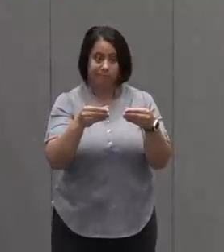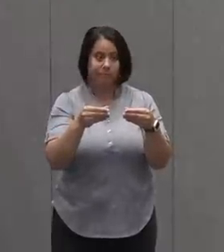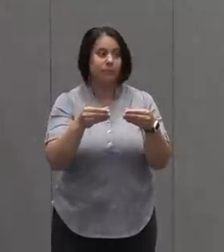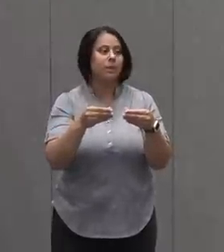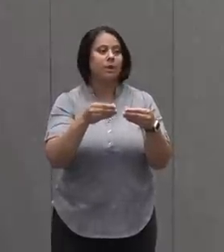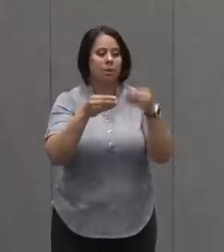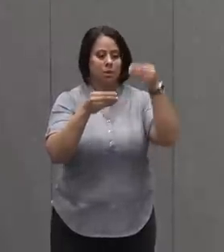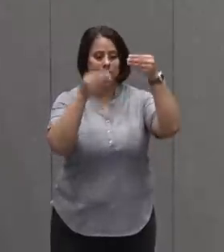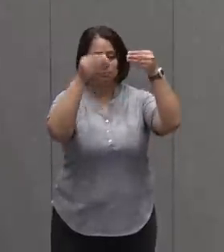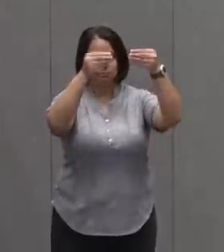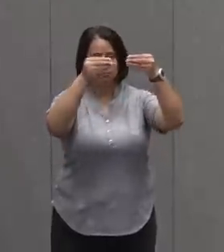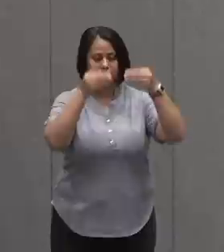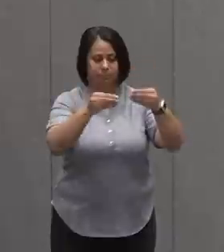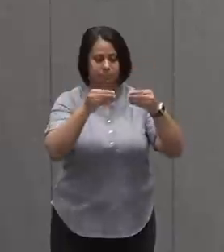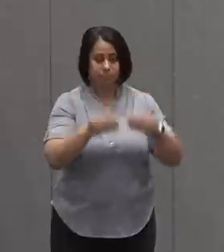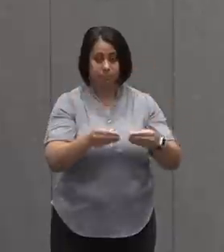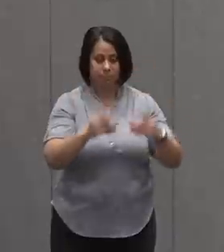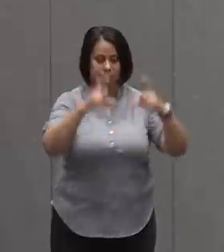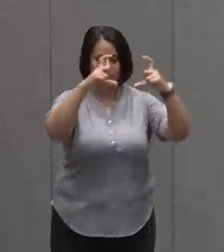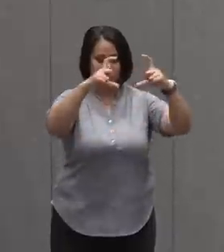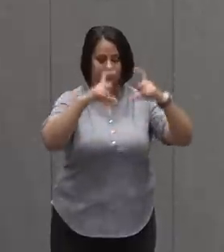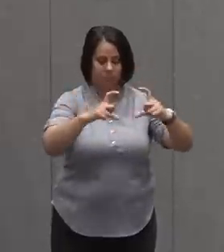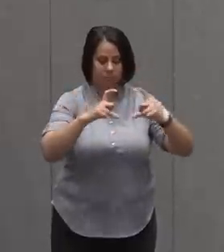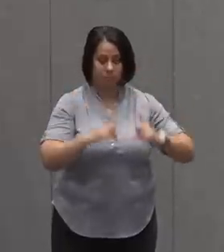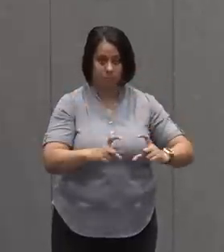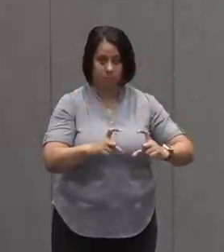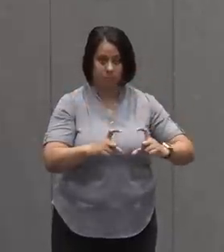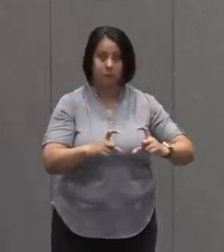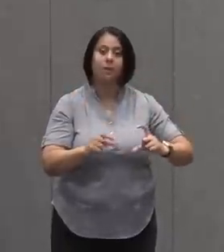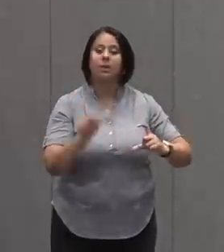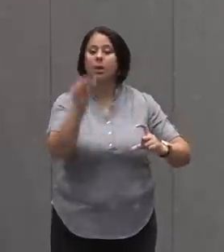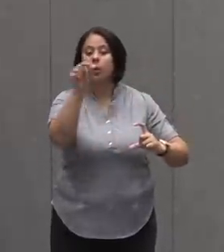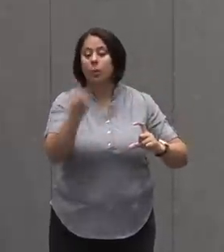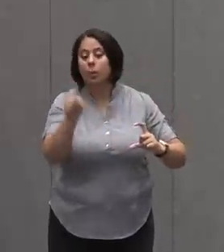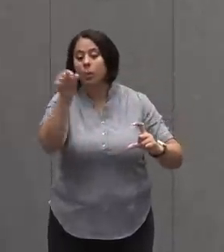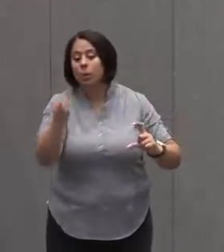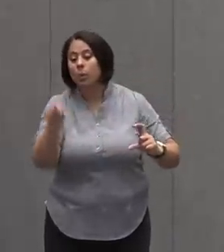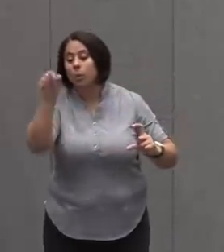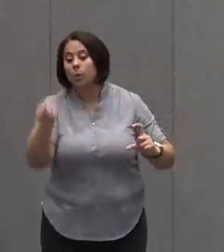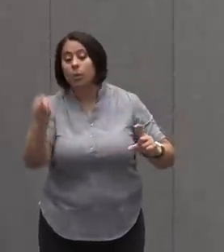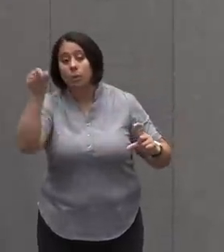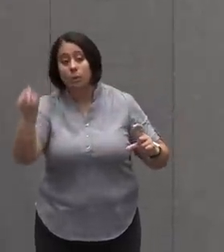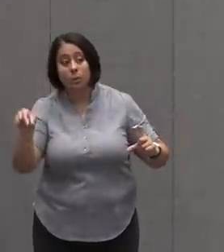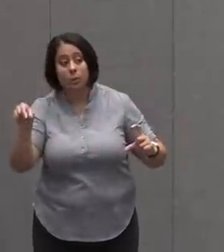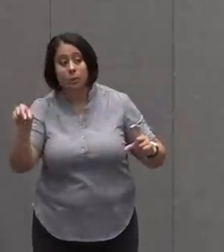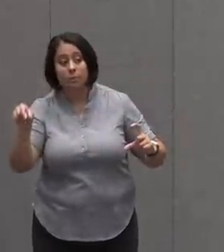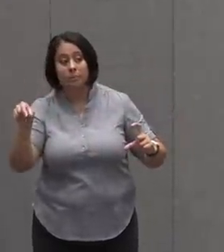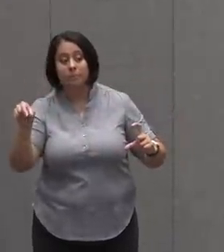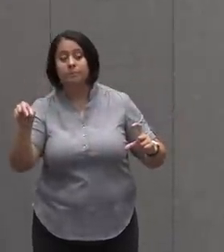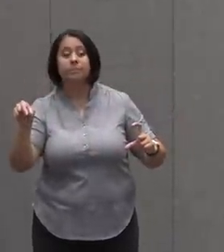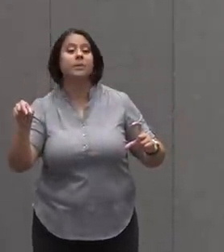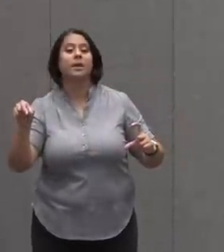and we had our rods, which are our cubes pressed together, 10 each, that represent our